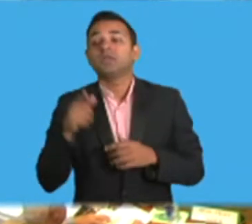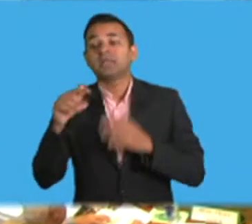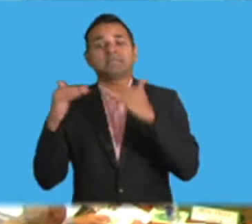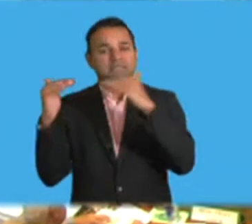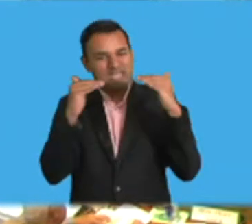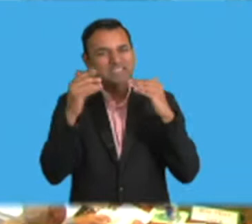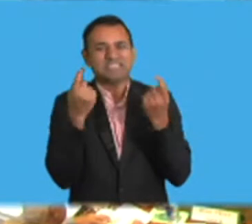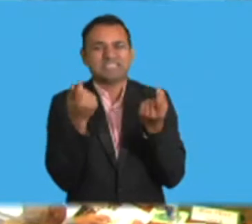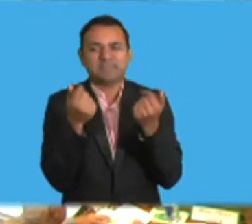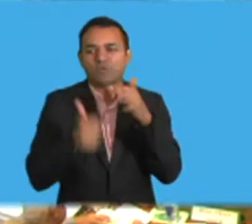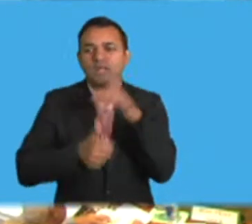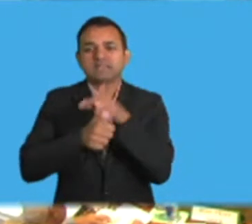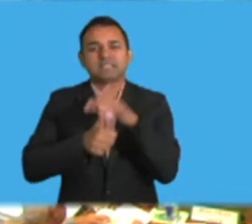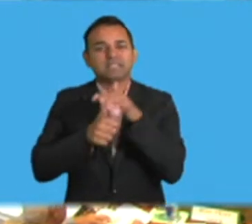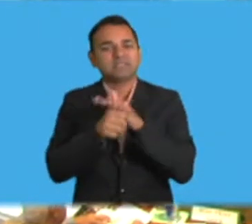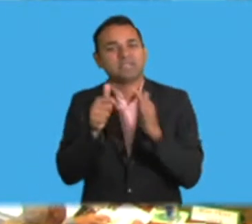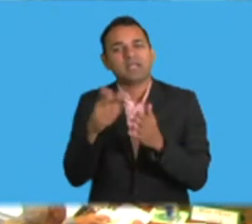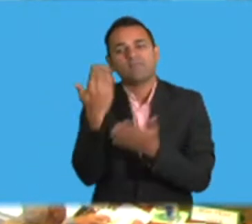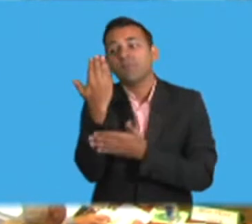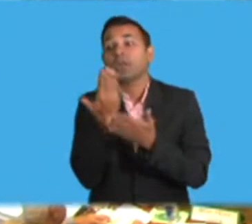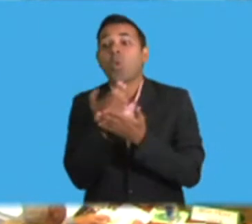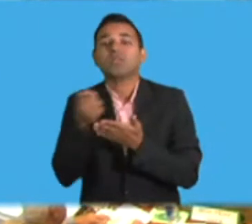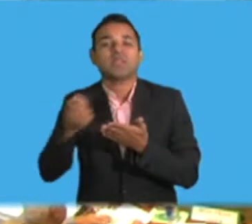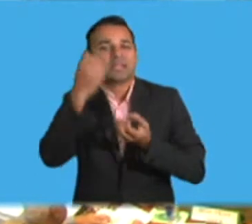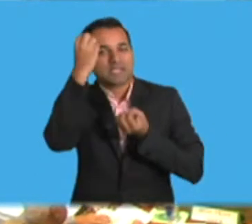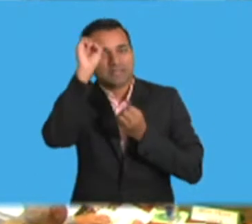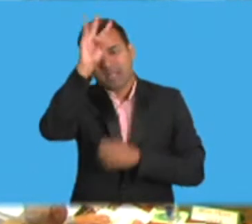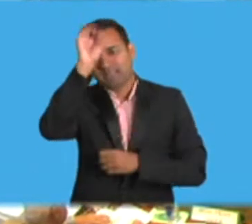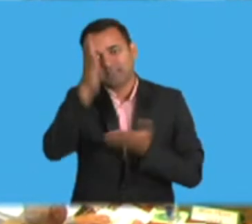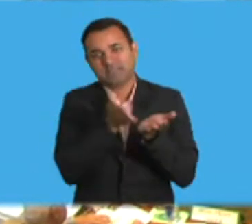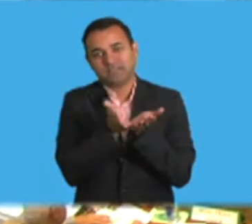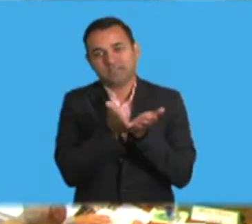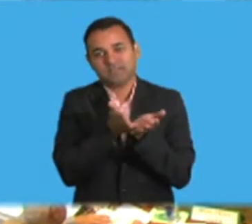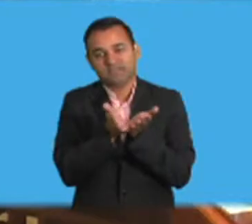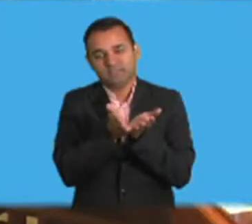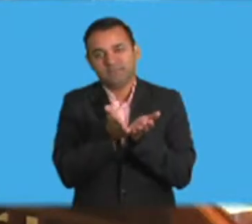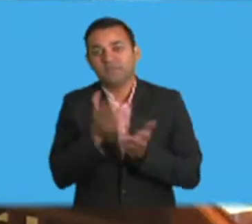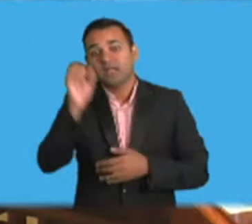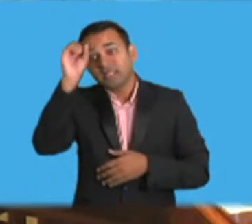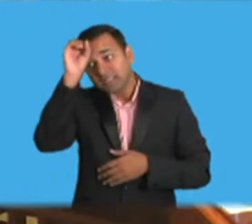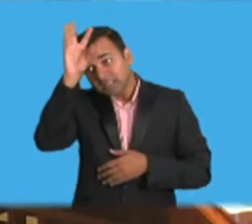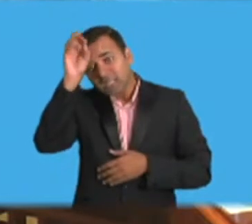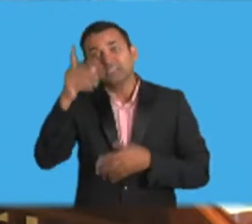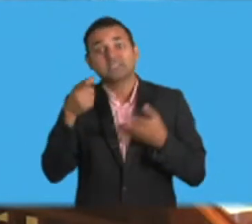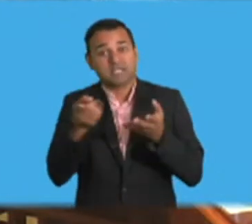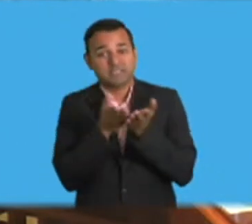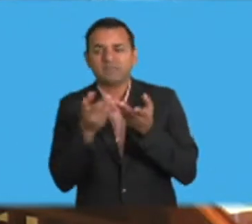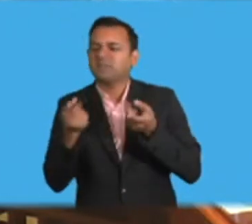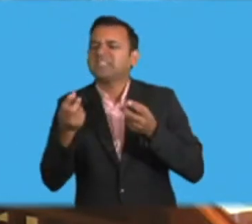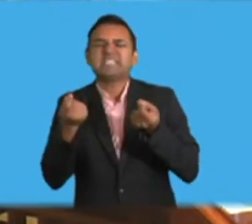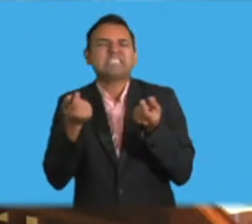Madam Speaker, furthermore, the taxi services will be better managed and will be able to meet the demand present in each